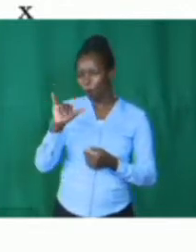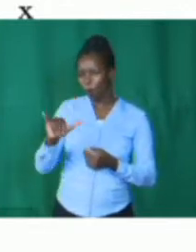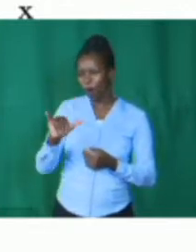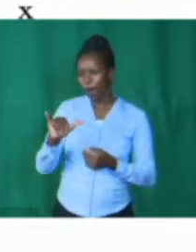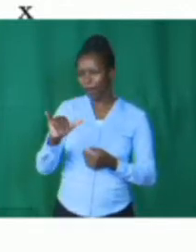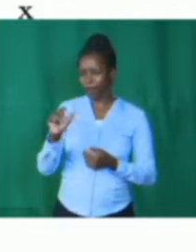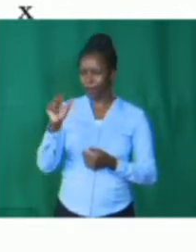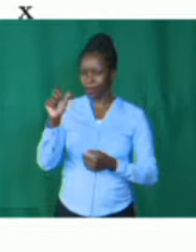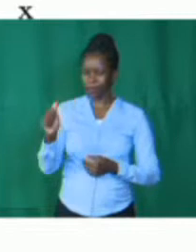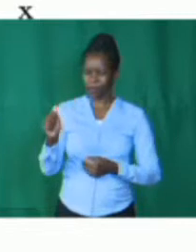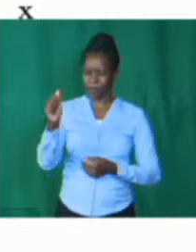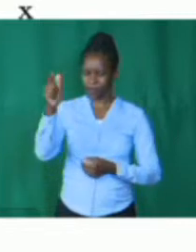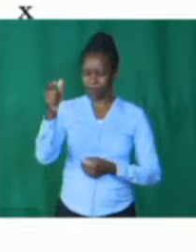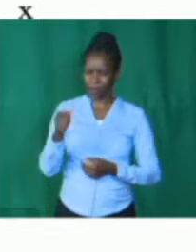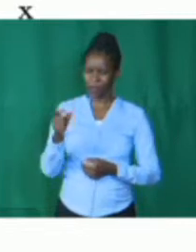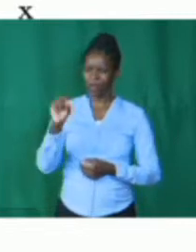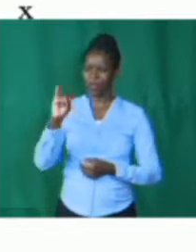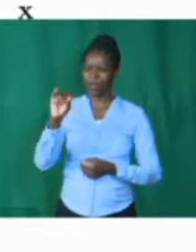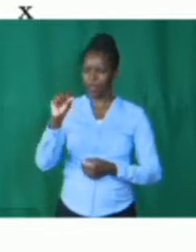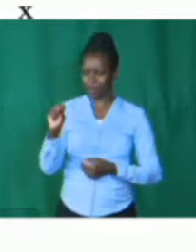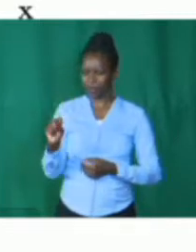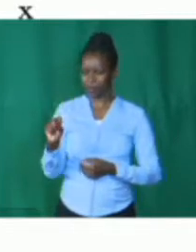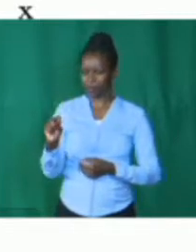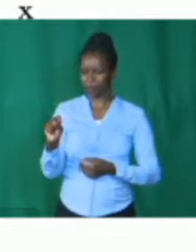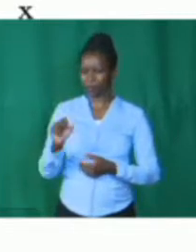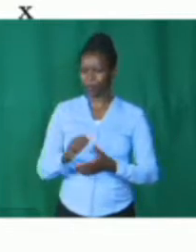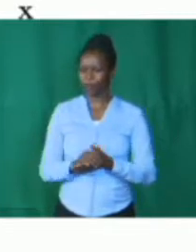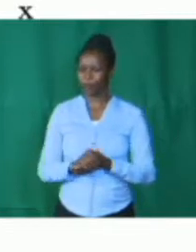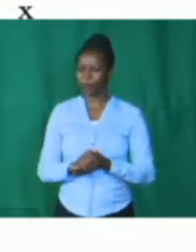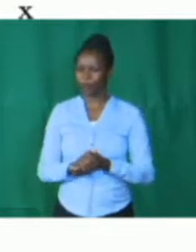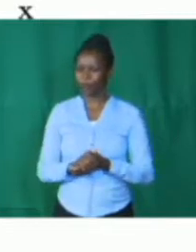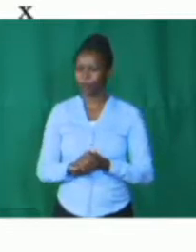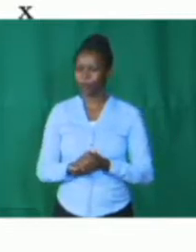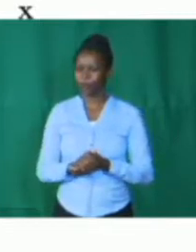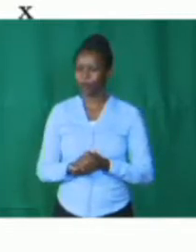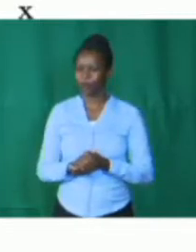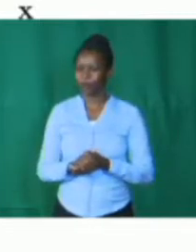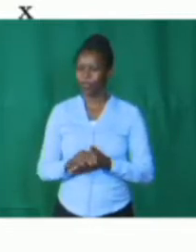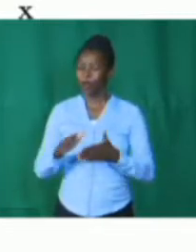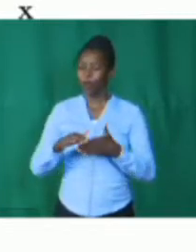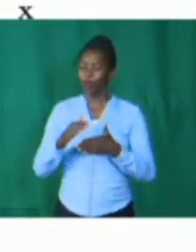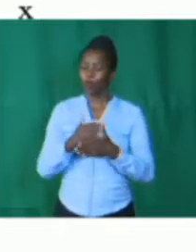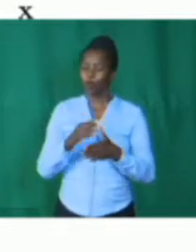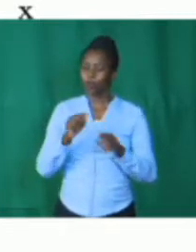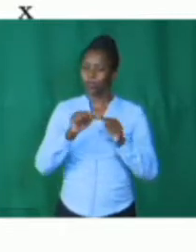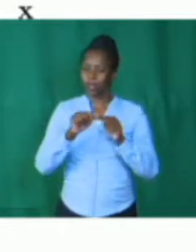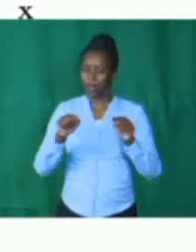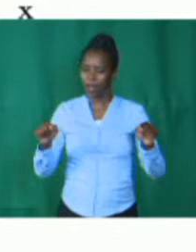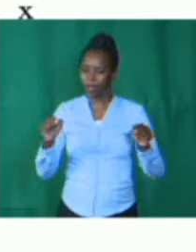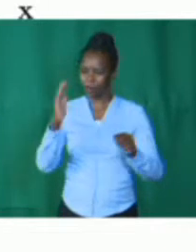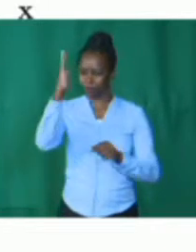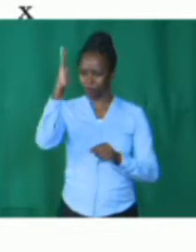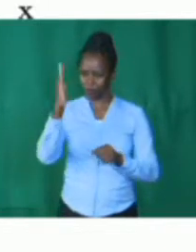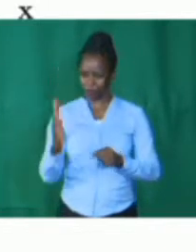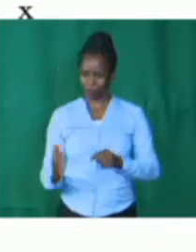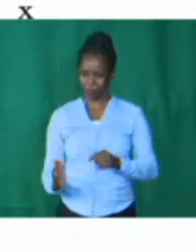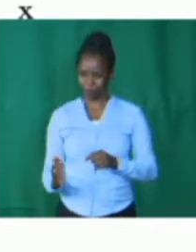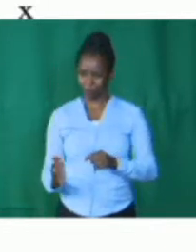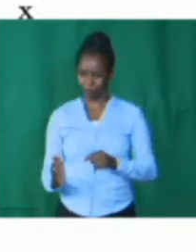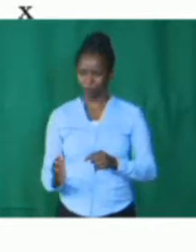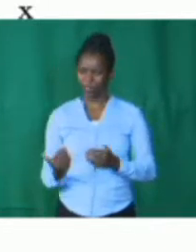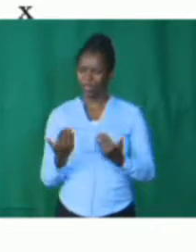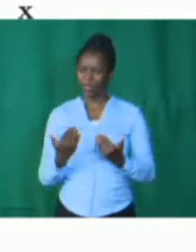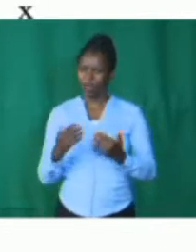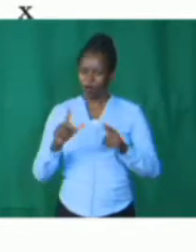because this line is parallel to the y-axis. So we can use this y-axis to actually find the